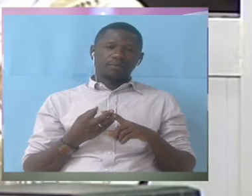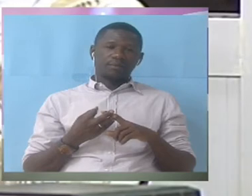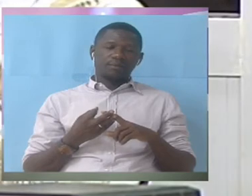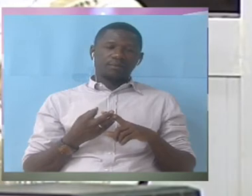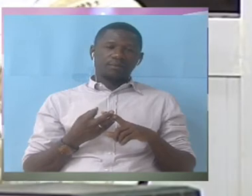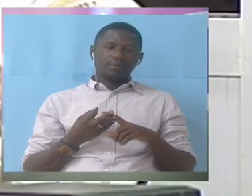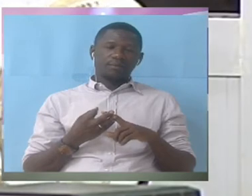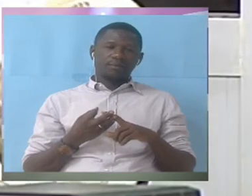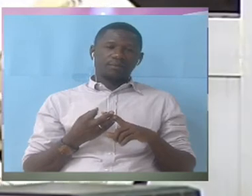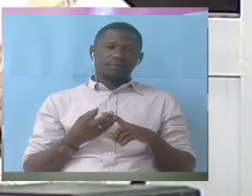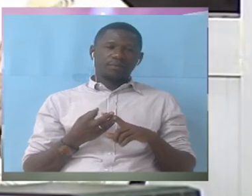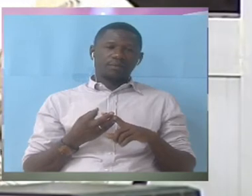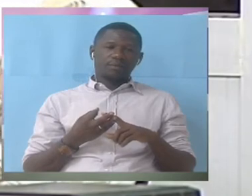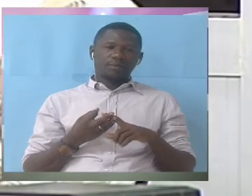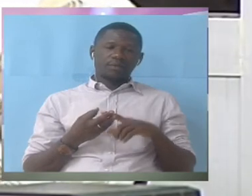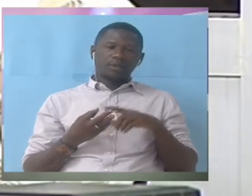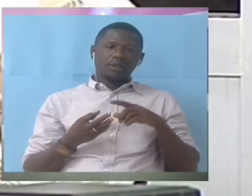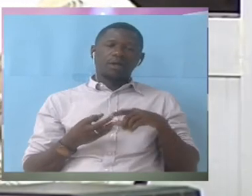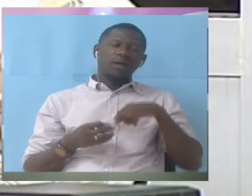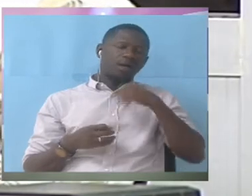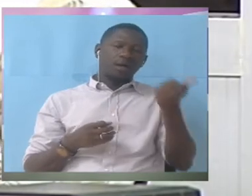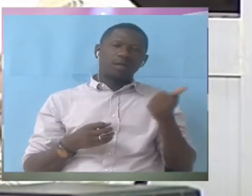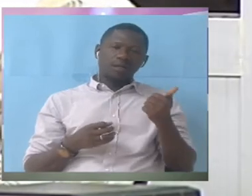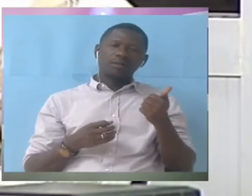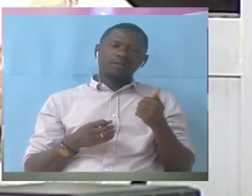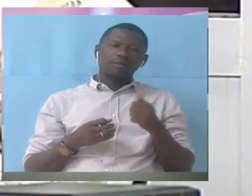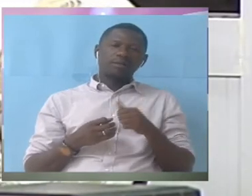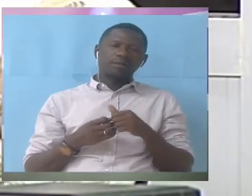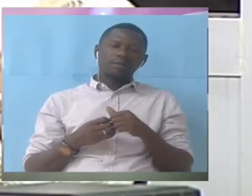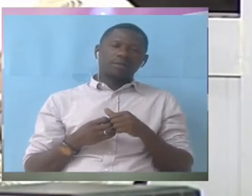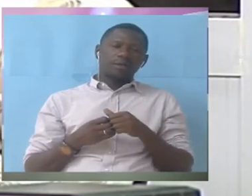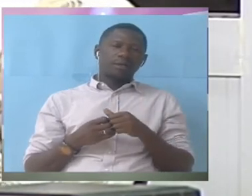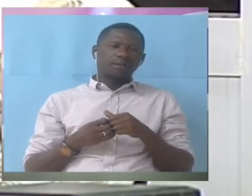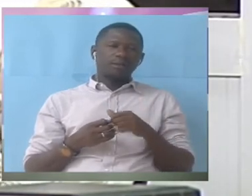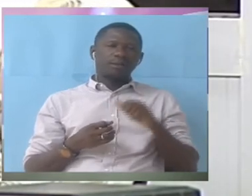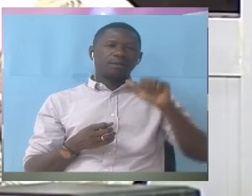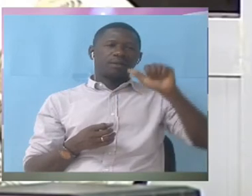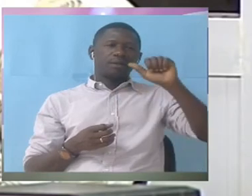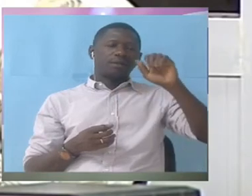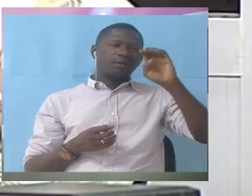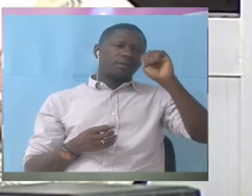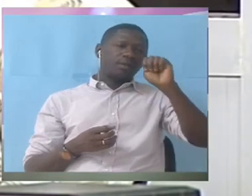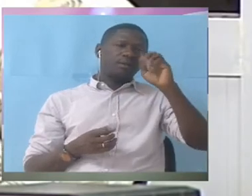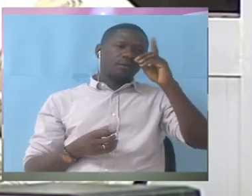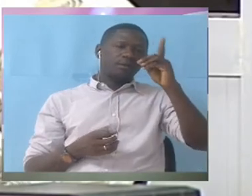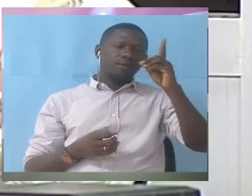P lieutenant Singate ak lieutenant Singate Edward Singate